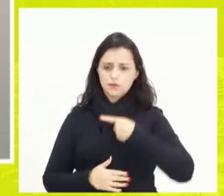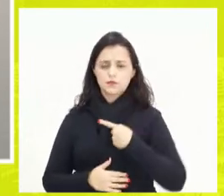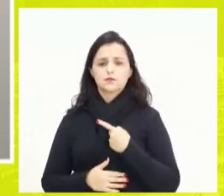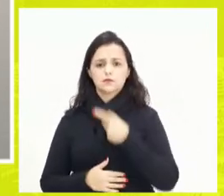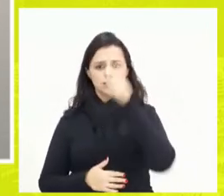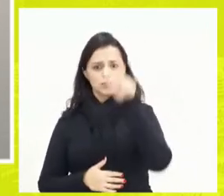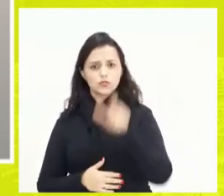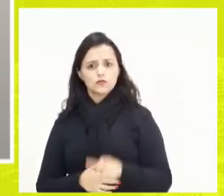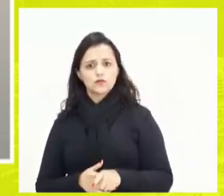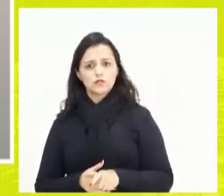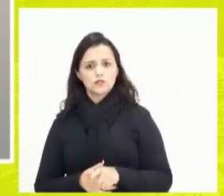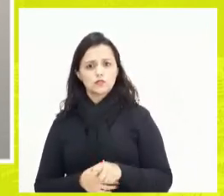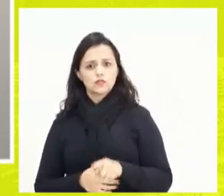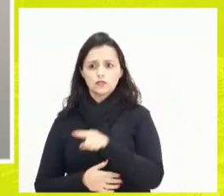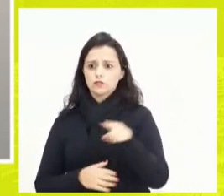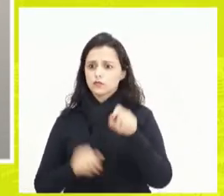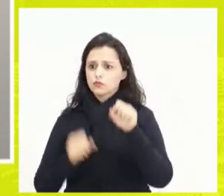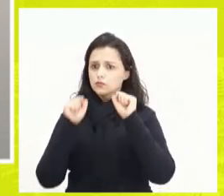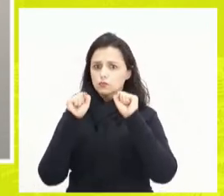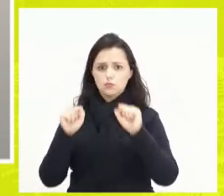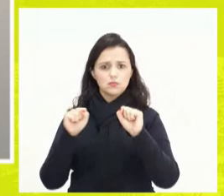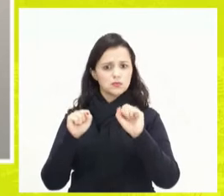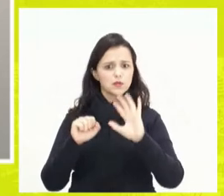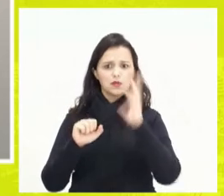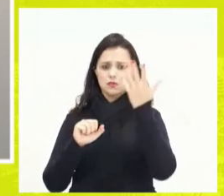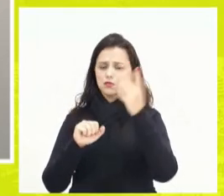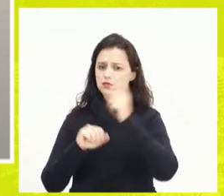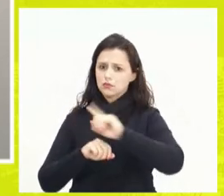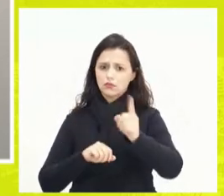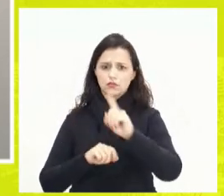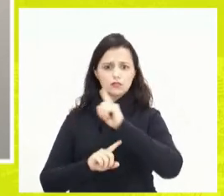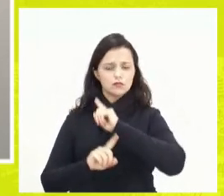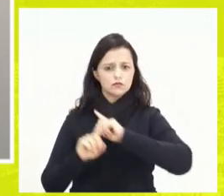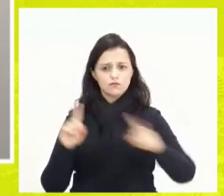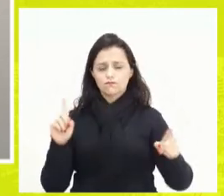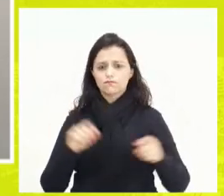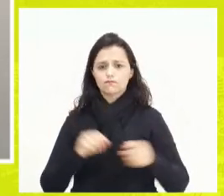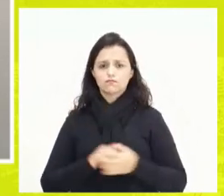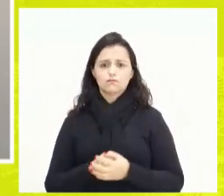accept this kind of thing to happen this is really severe